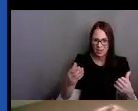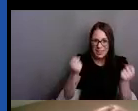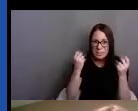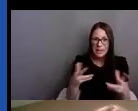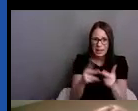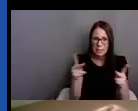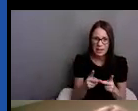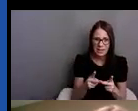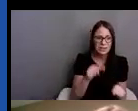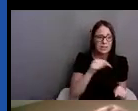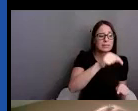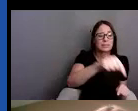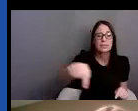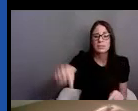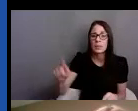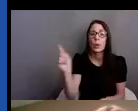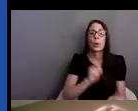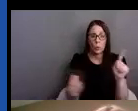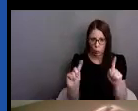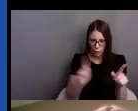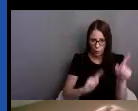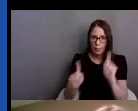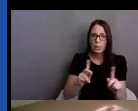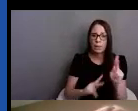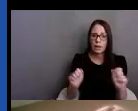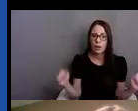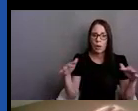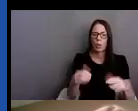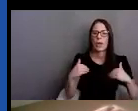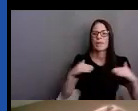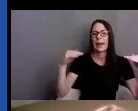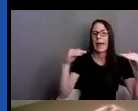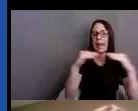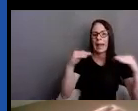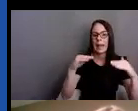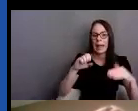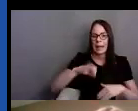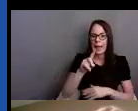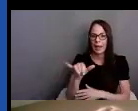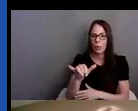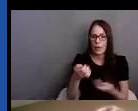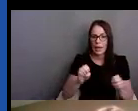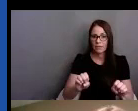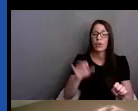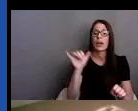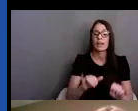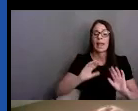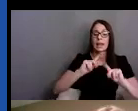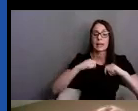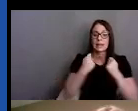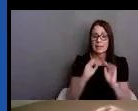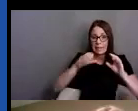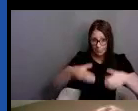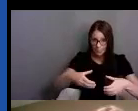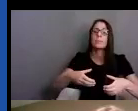get the vaccine as possible. We have an equity effort, and the equity team has also presented